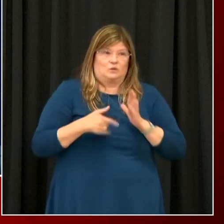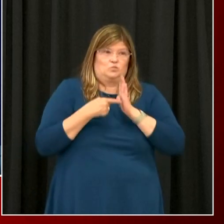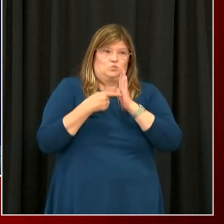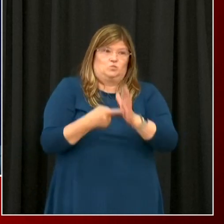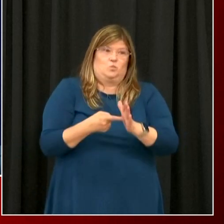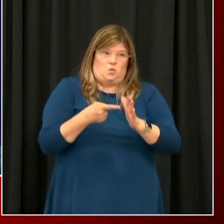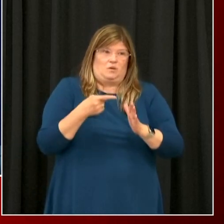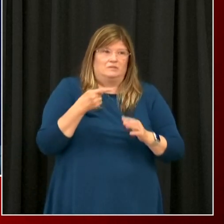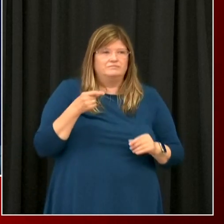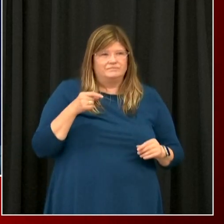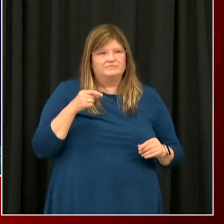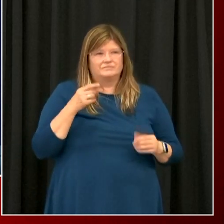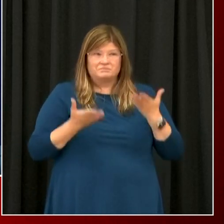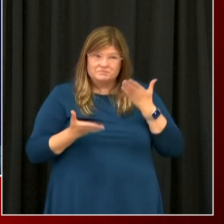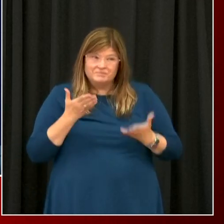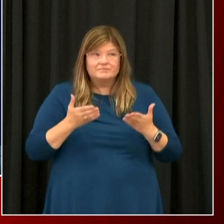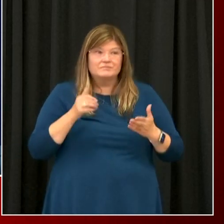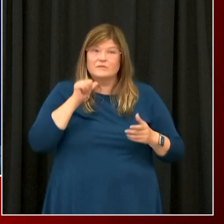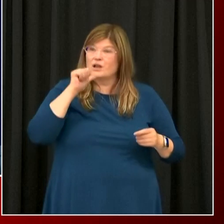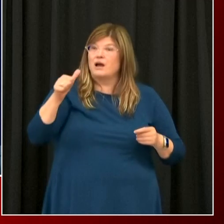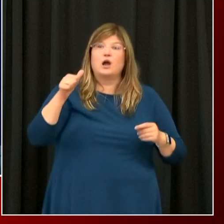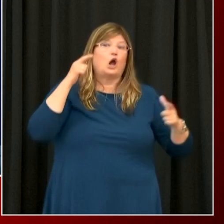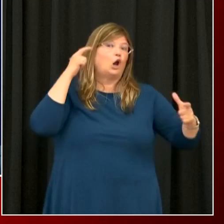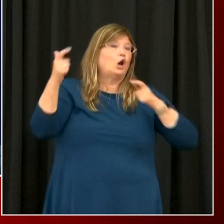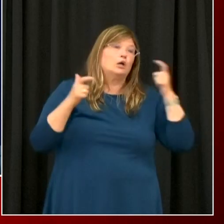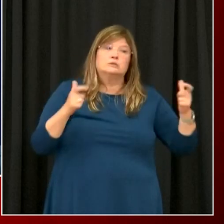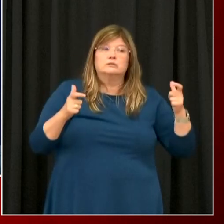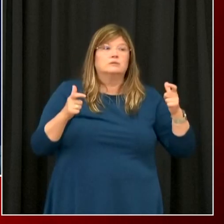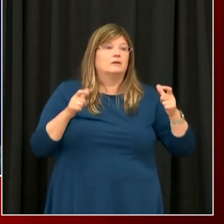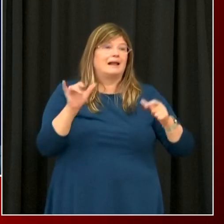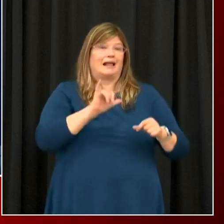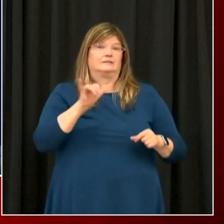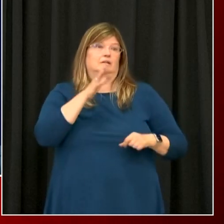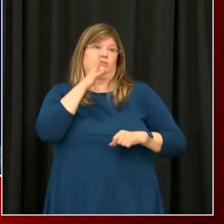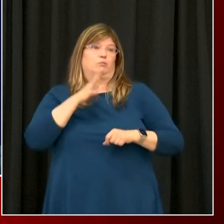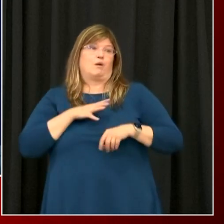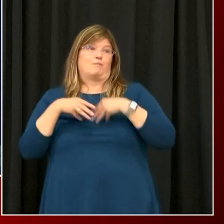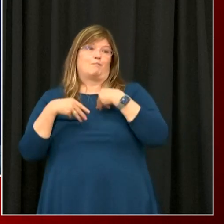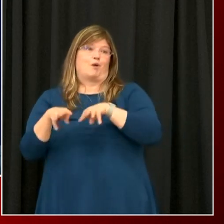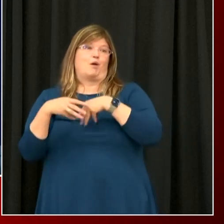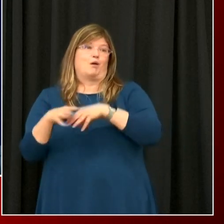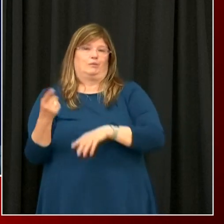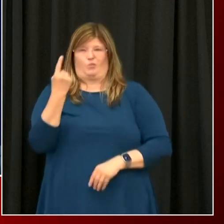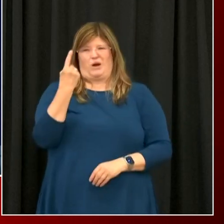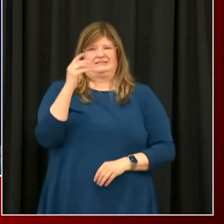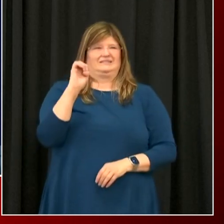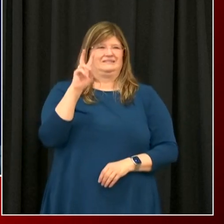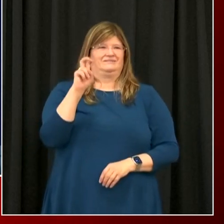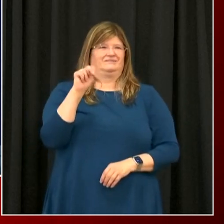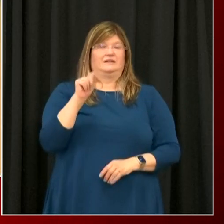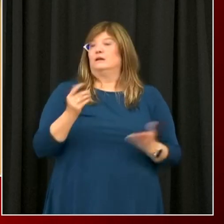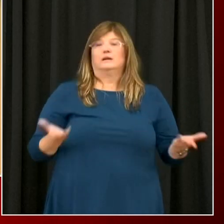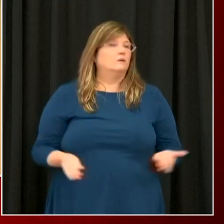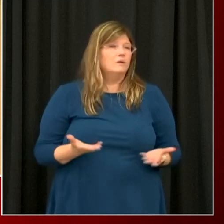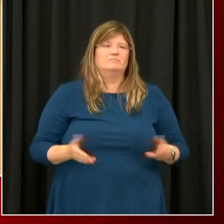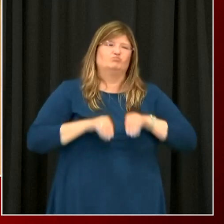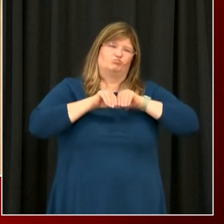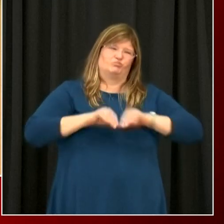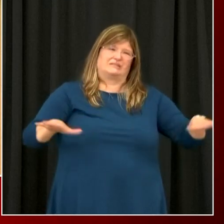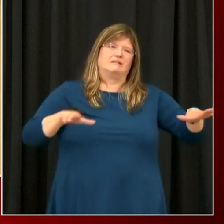it may not be as large as the Women's March because that was a singular event here in the district. Muriel Bowser, I know you just checked